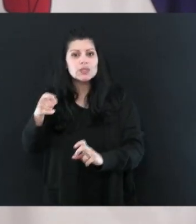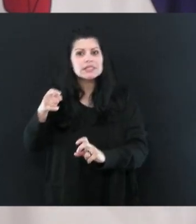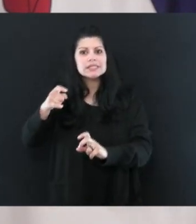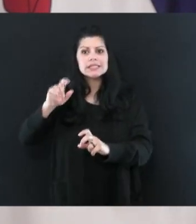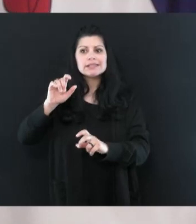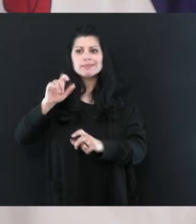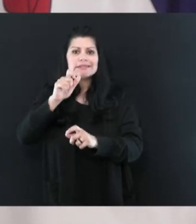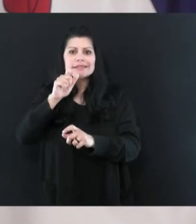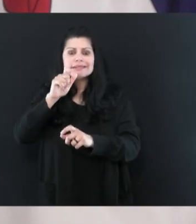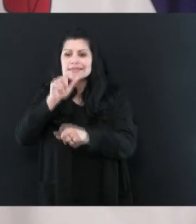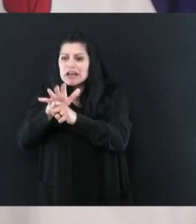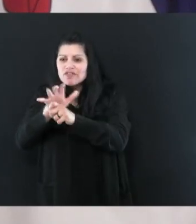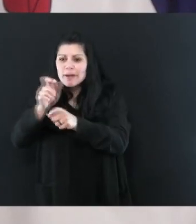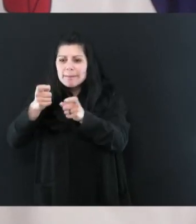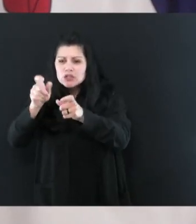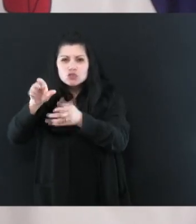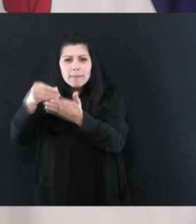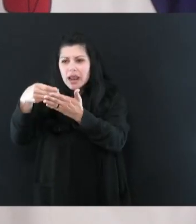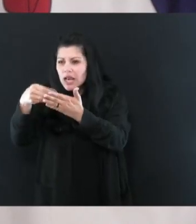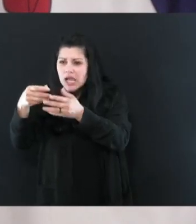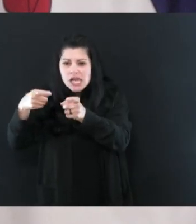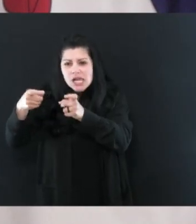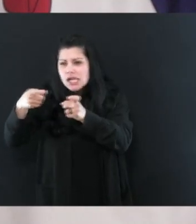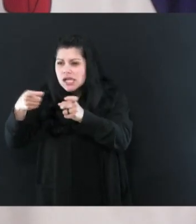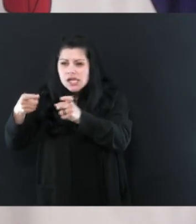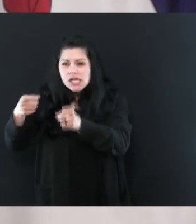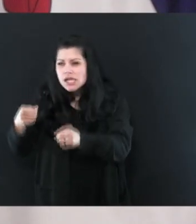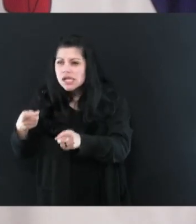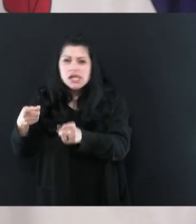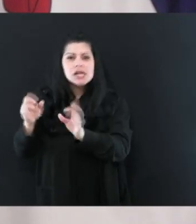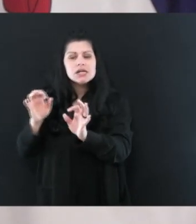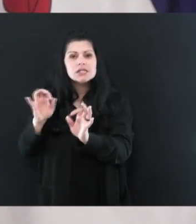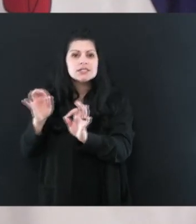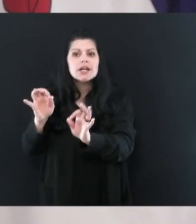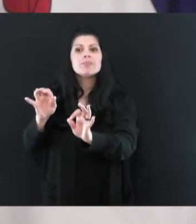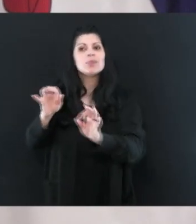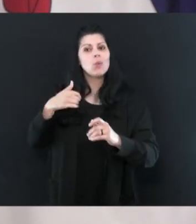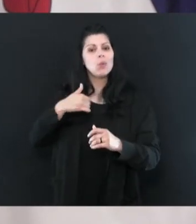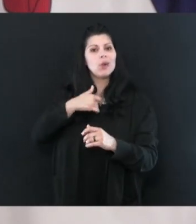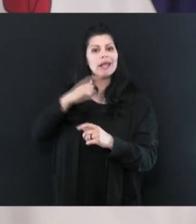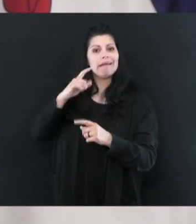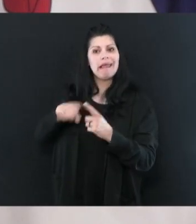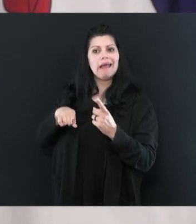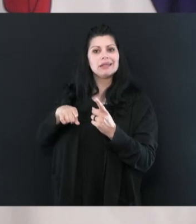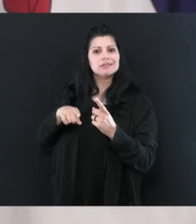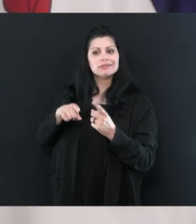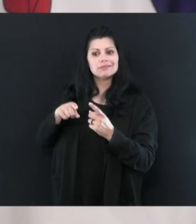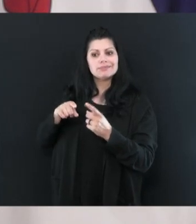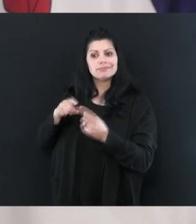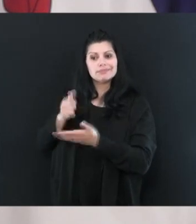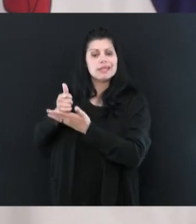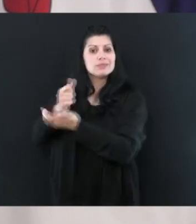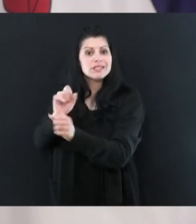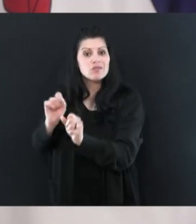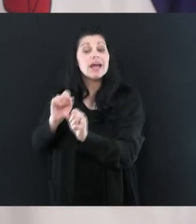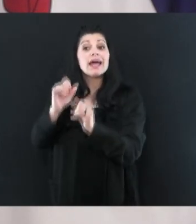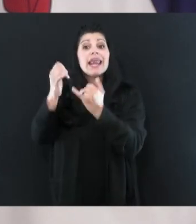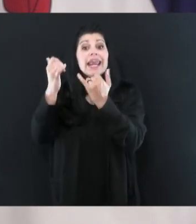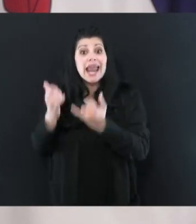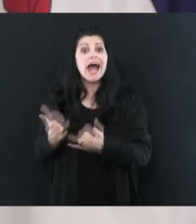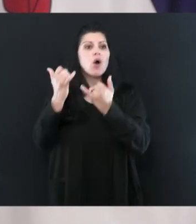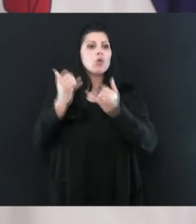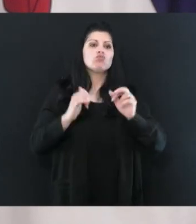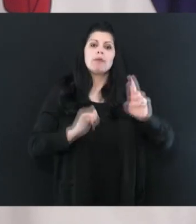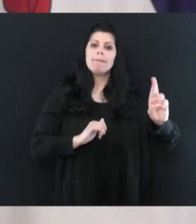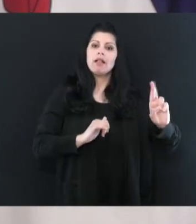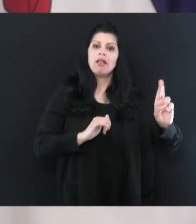an impasse, boom. And we can't get off get-go. Now the Republicans are at a point in time where the Republicans are